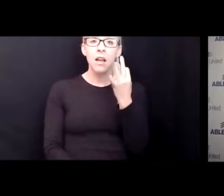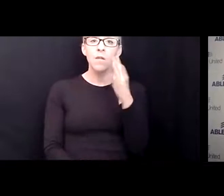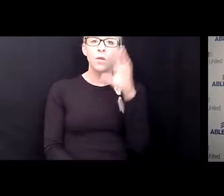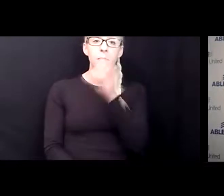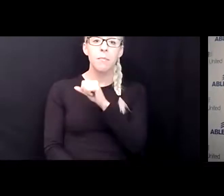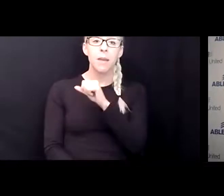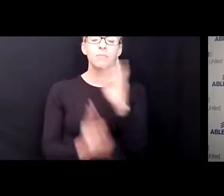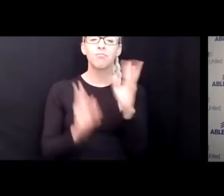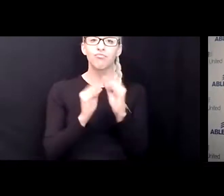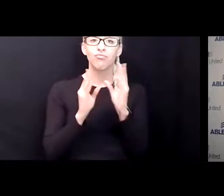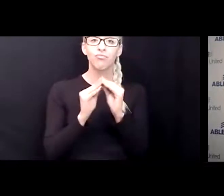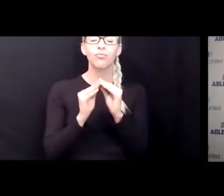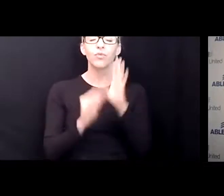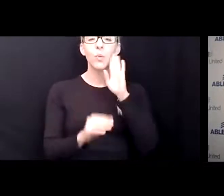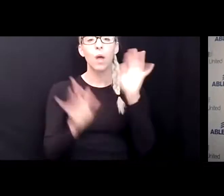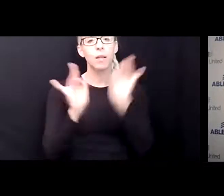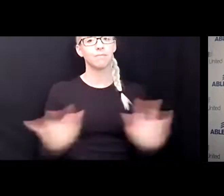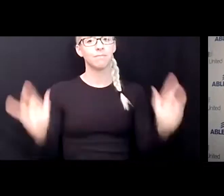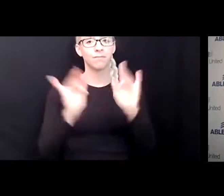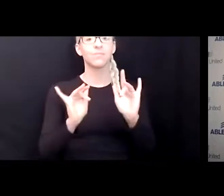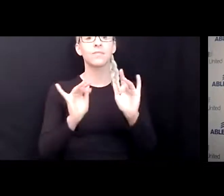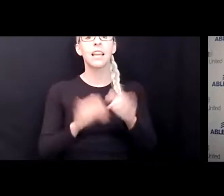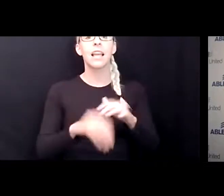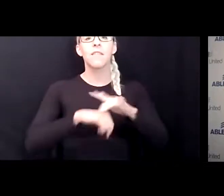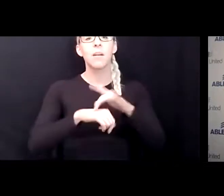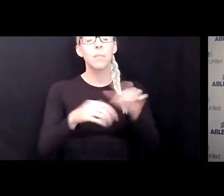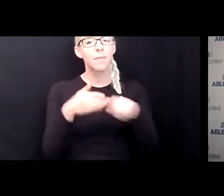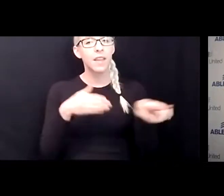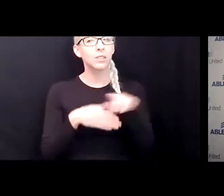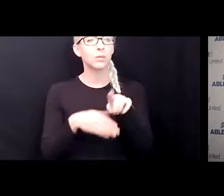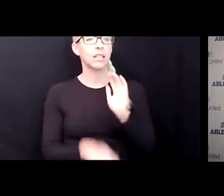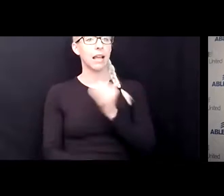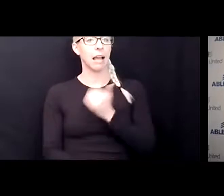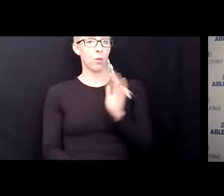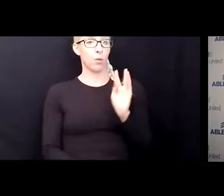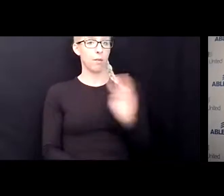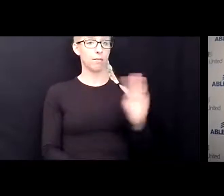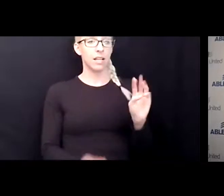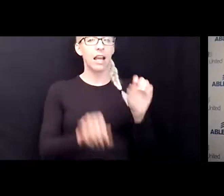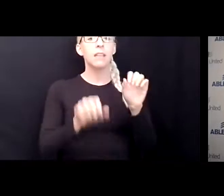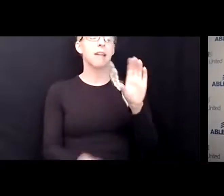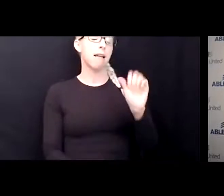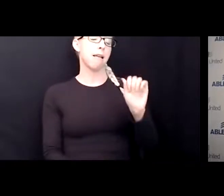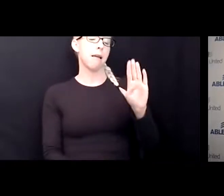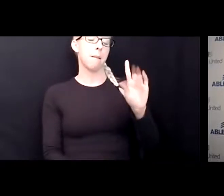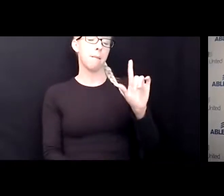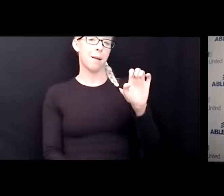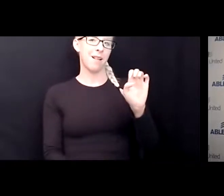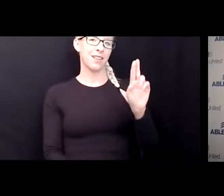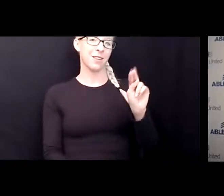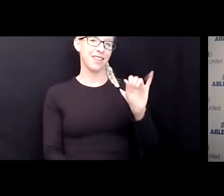will be available next week on our website, ableunited.com, specifically our YouTube channel.